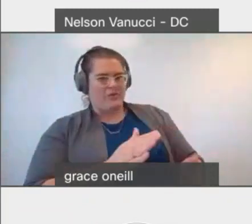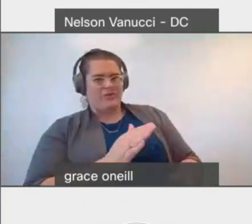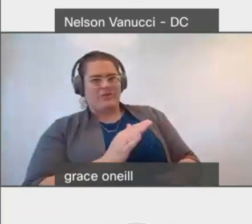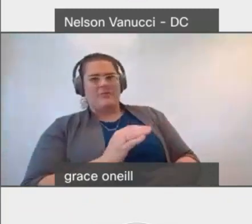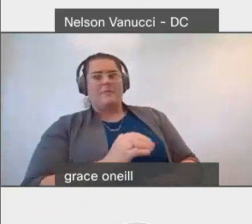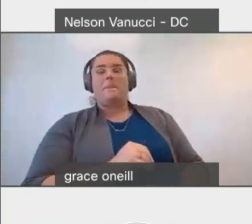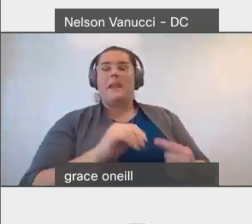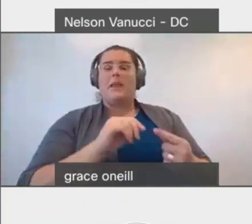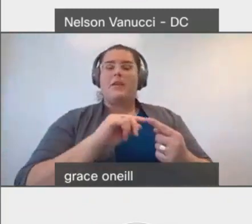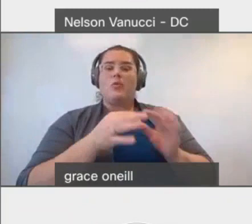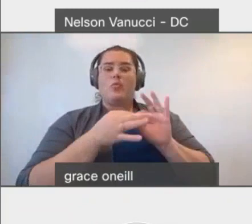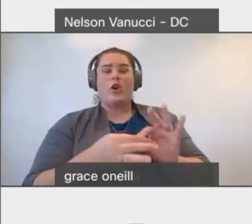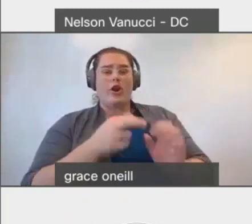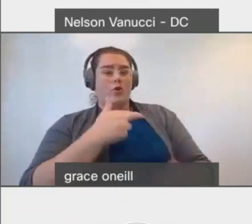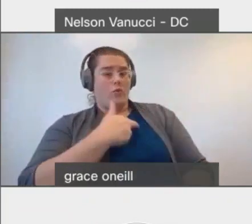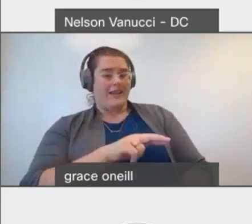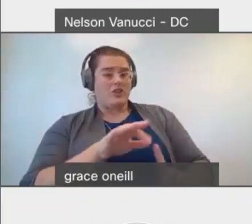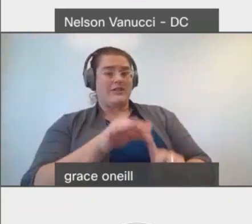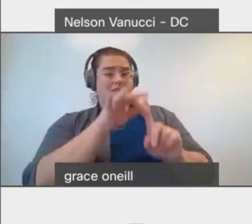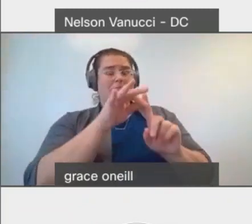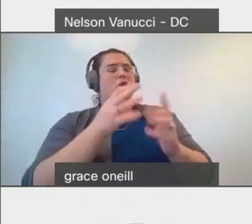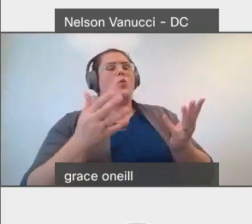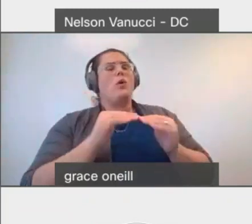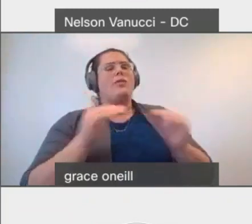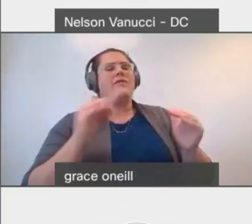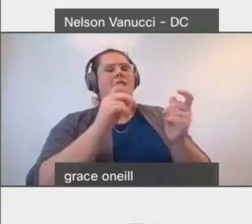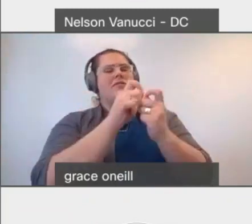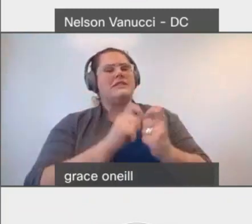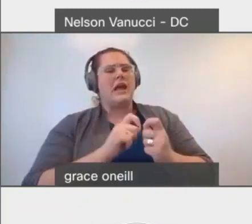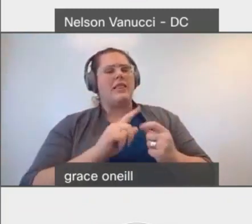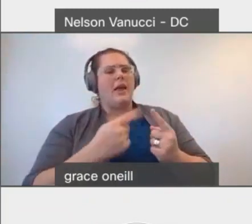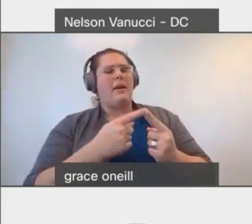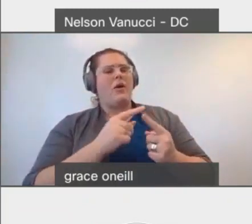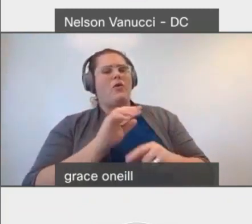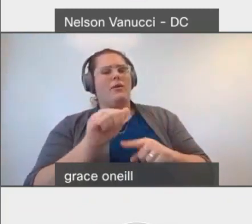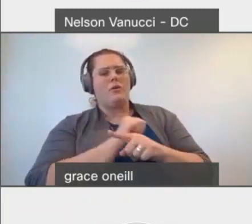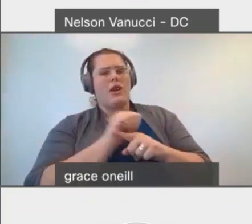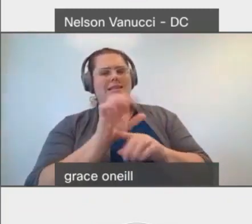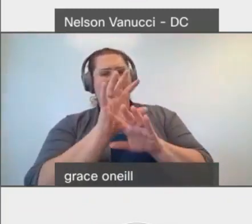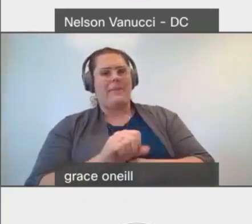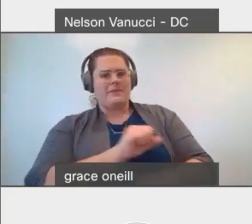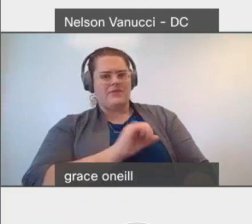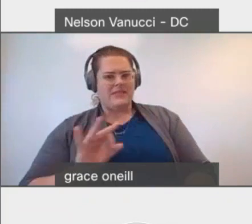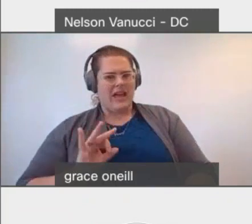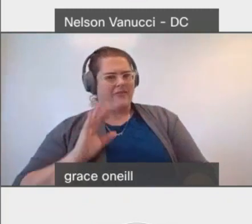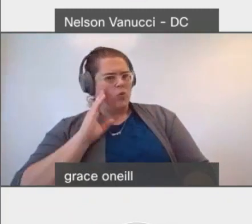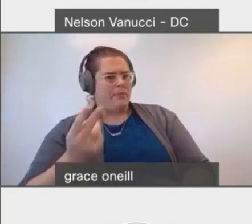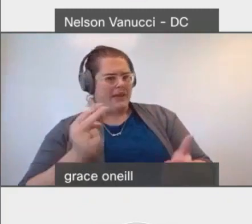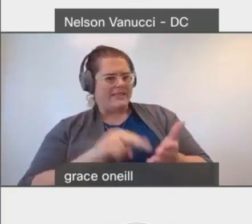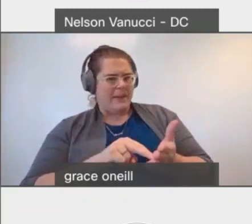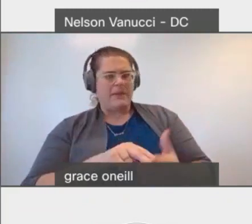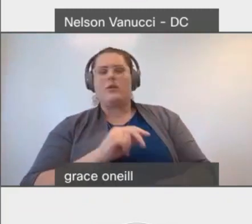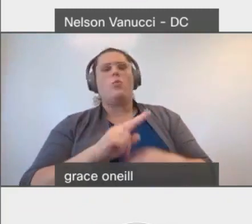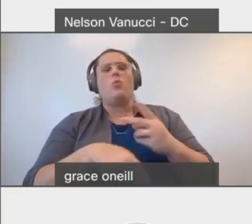what level of detail about the practicing habits of staff will DC be examining? What kind of supporting documentation will